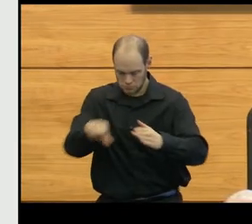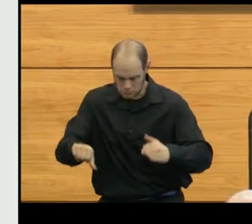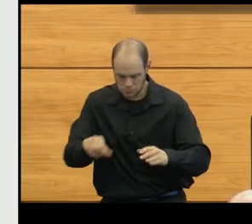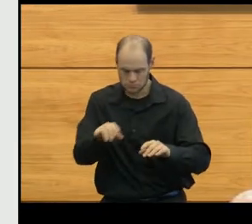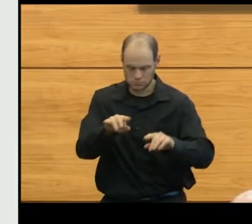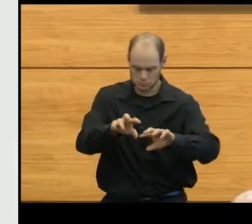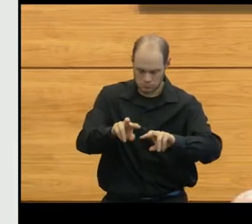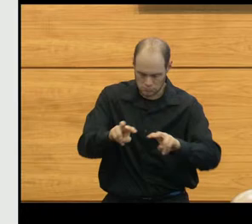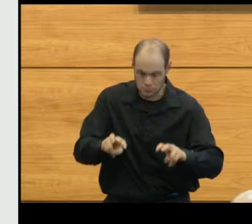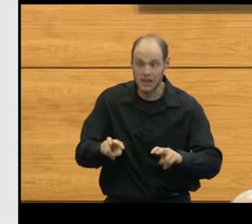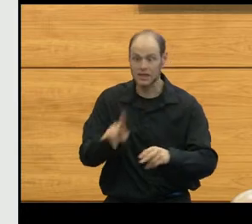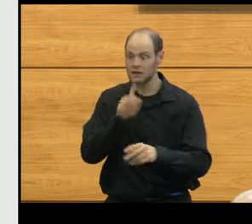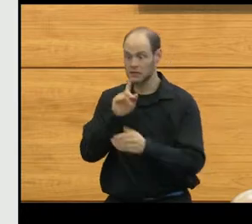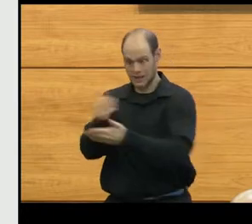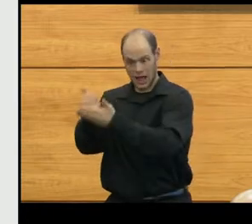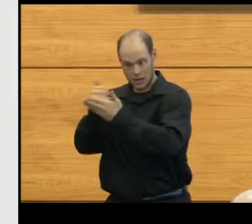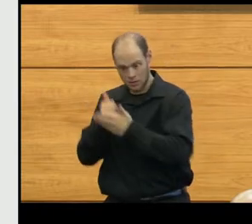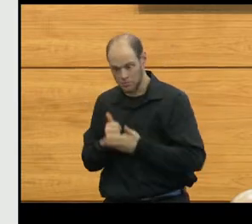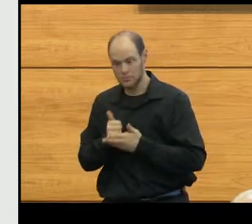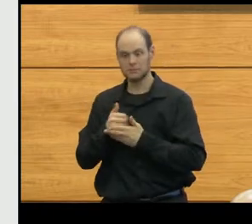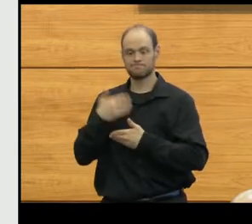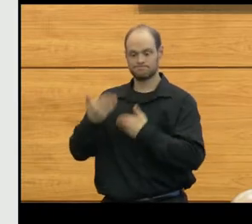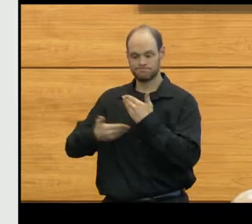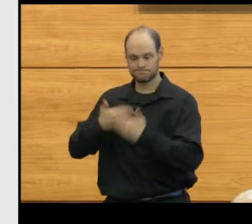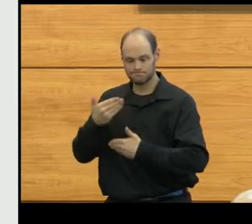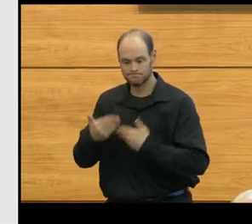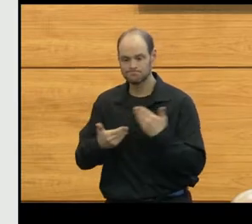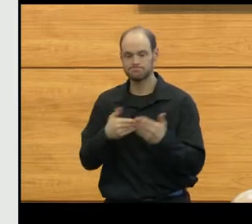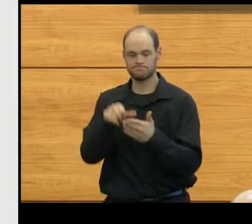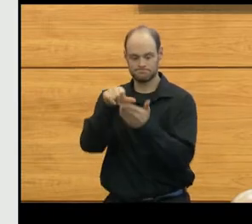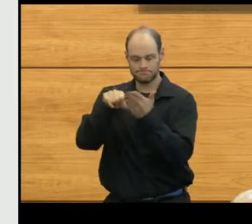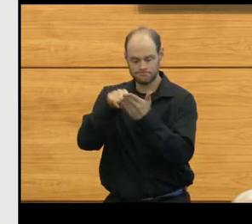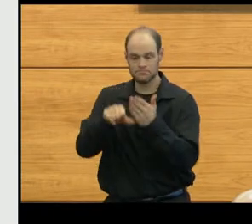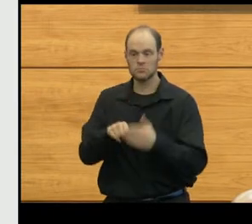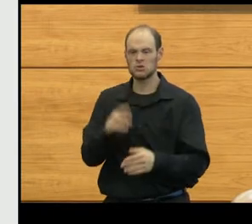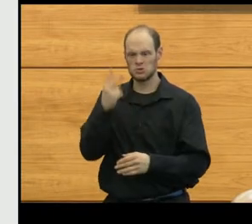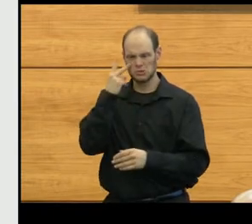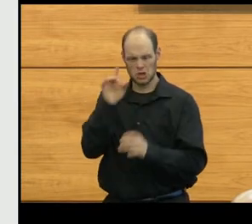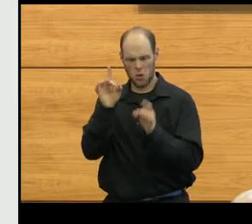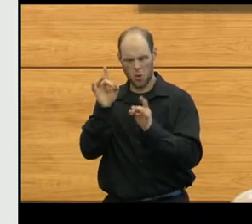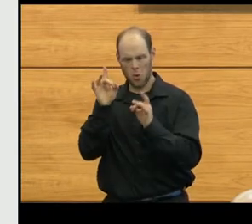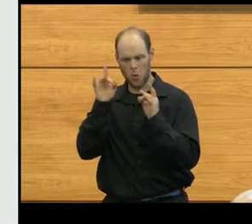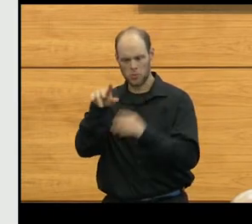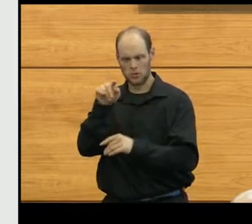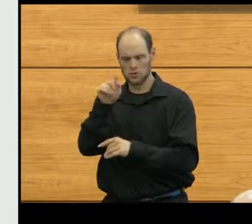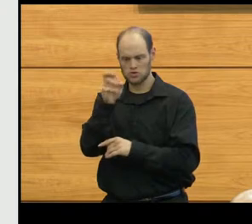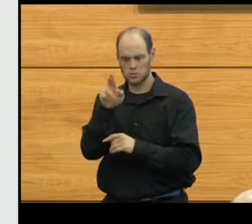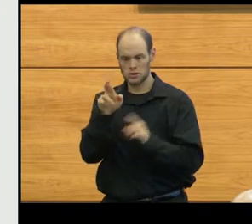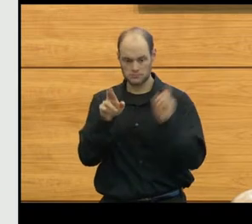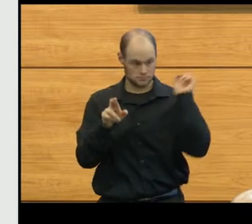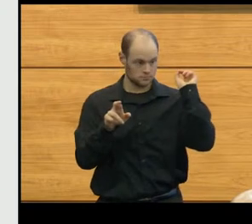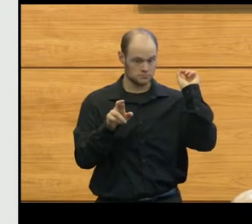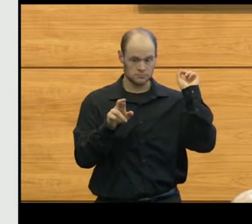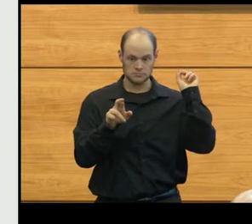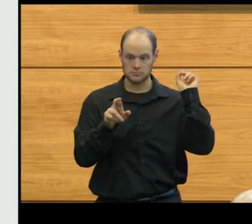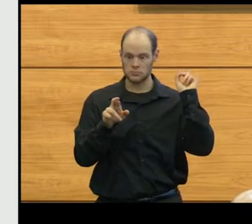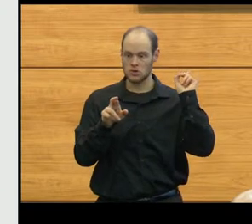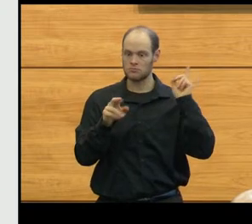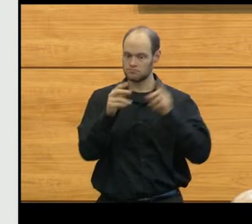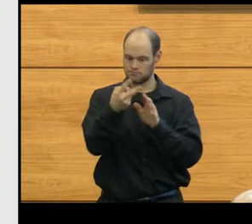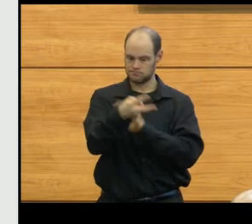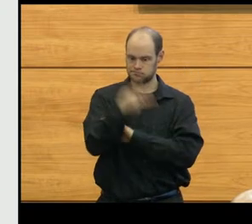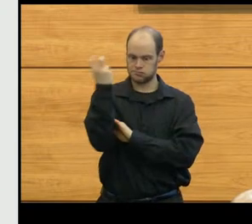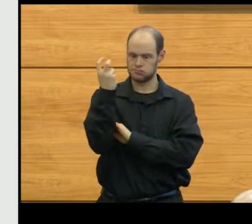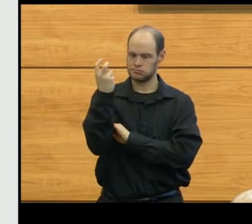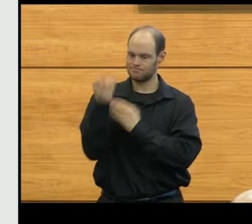be helpful partners in the process of operating. So when you see an ugly tumor like this, we can actually take it out with great